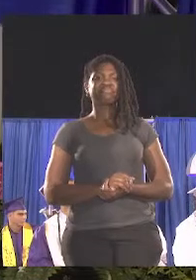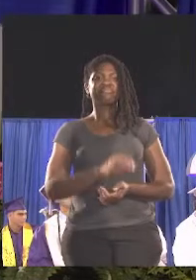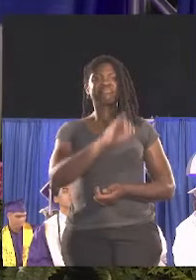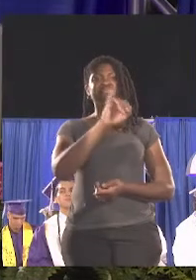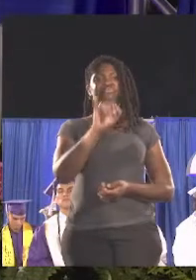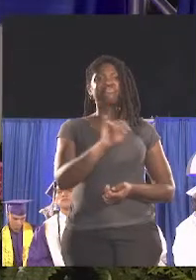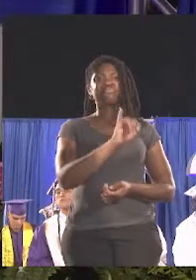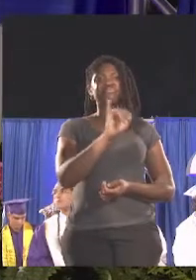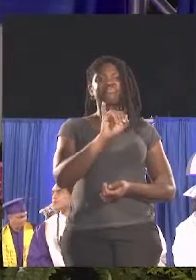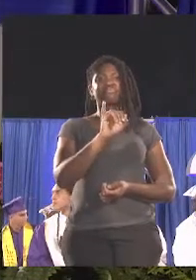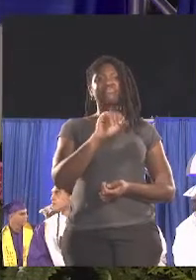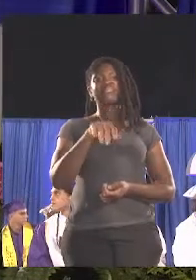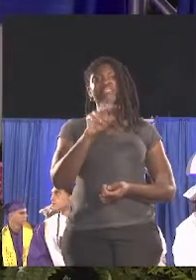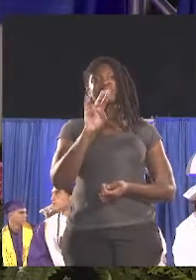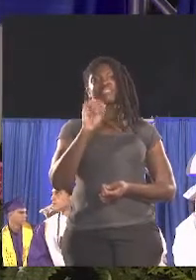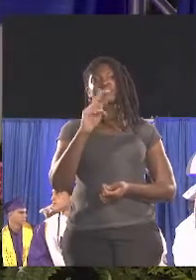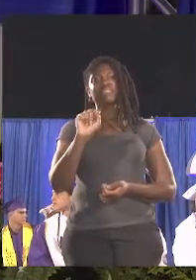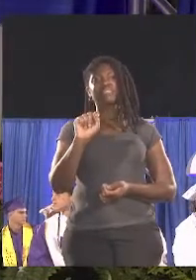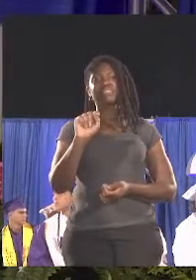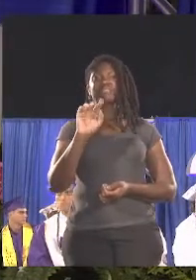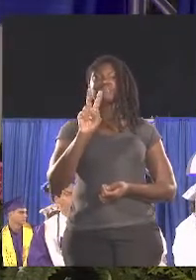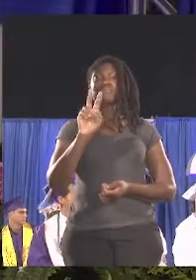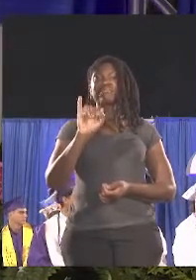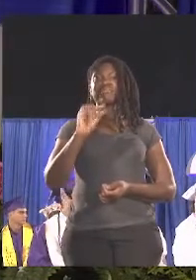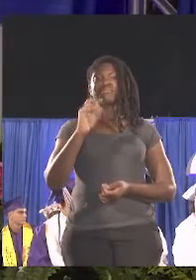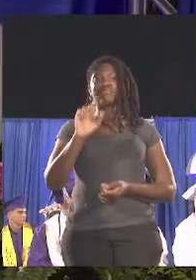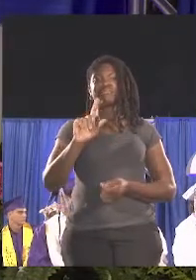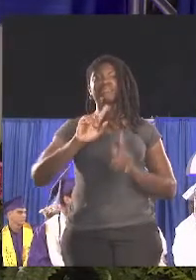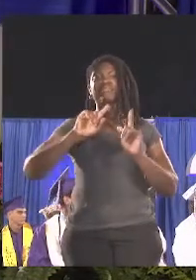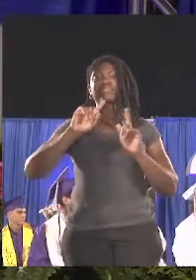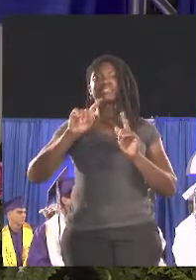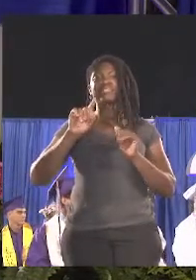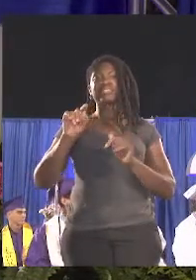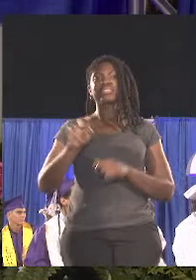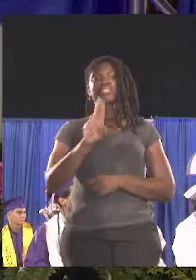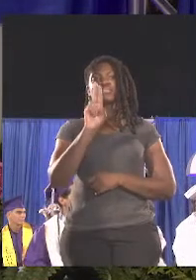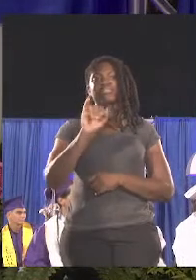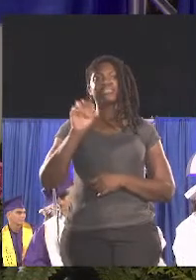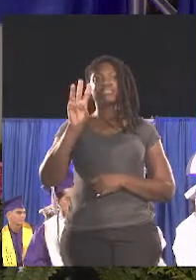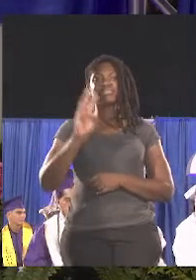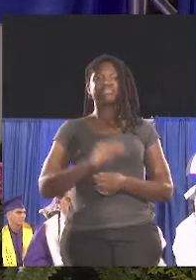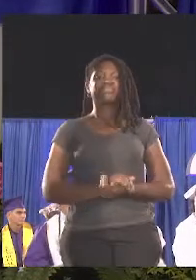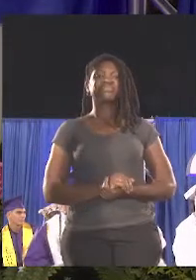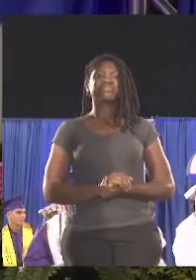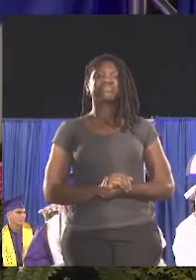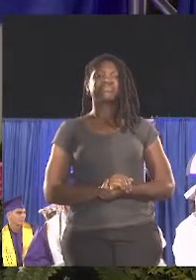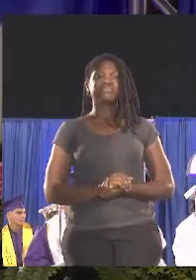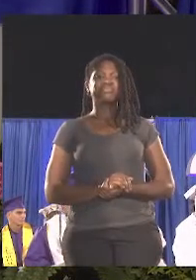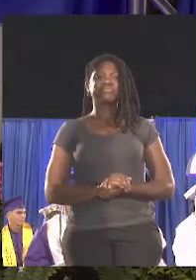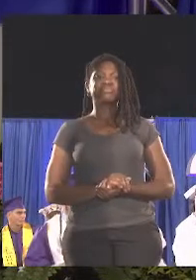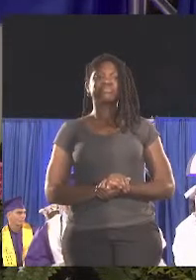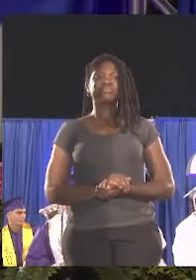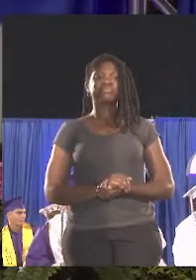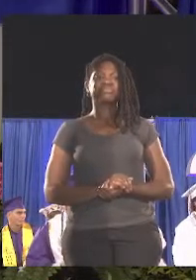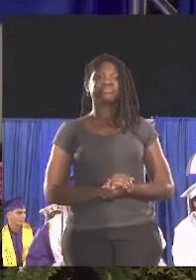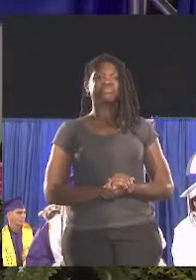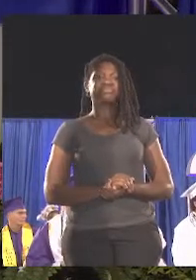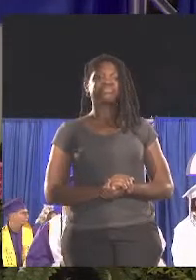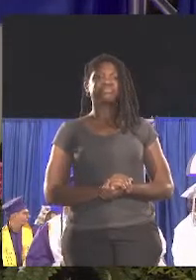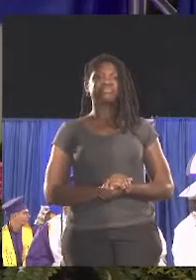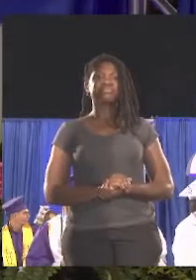Jacqueline V. Vigil, University of the Incarnate Word. Bravo! I get to say your